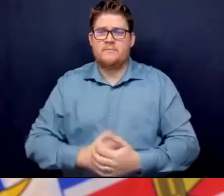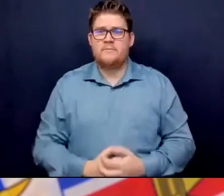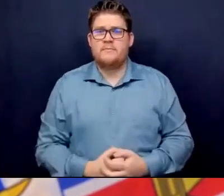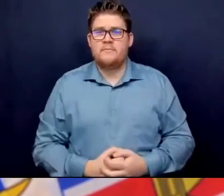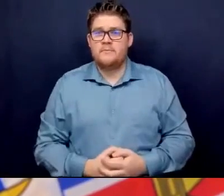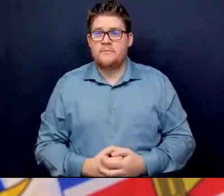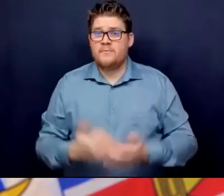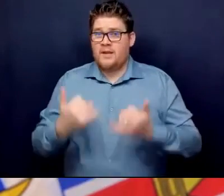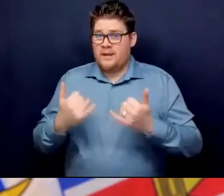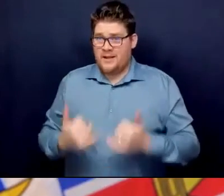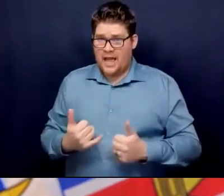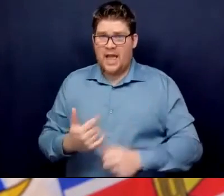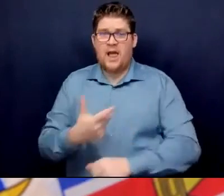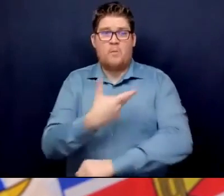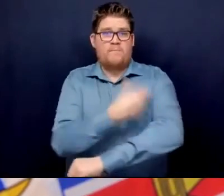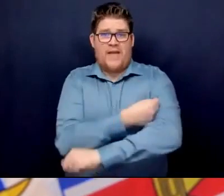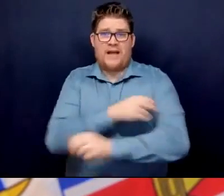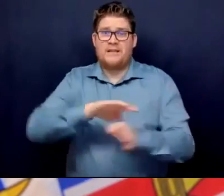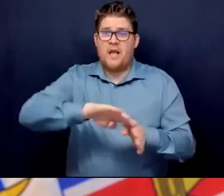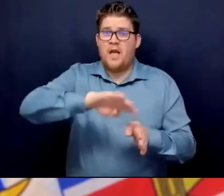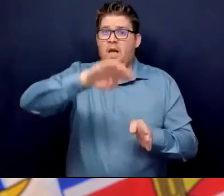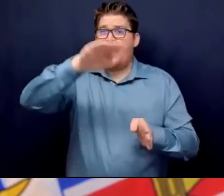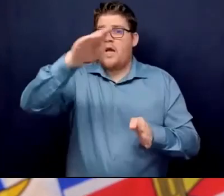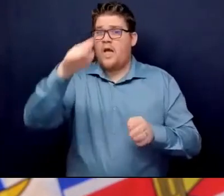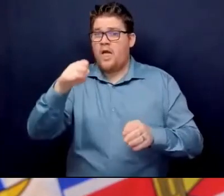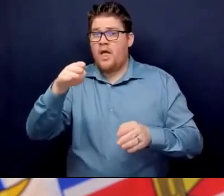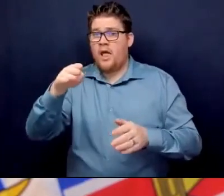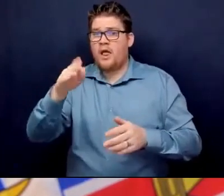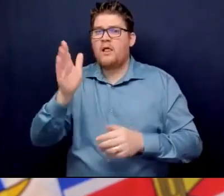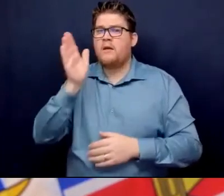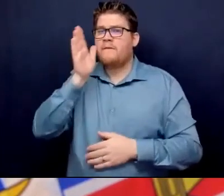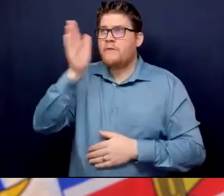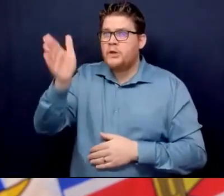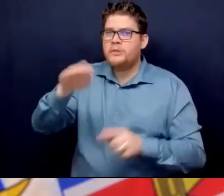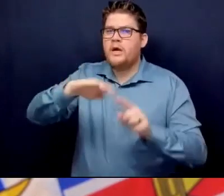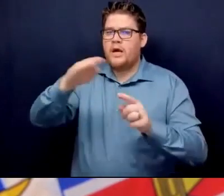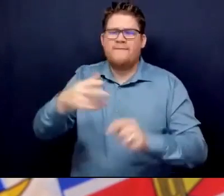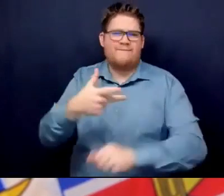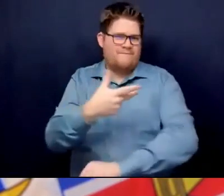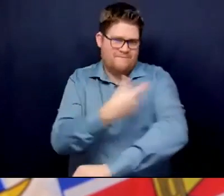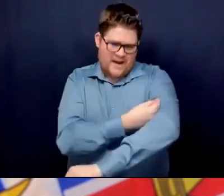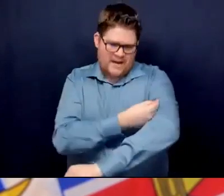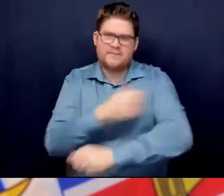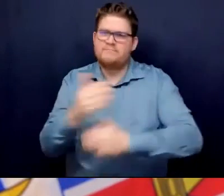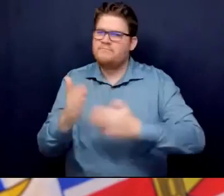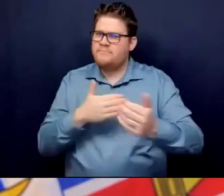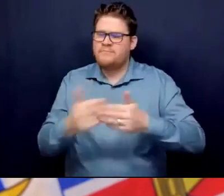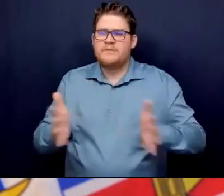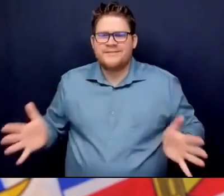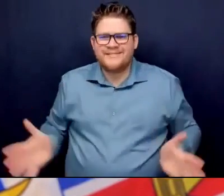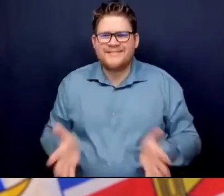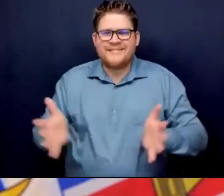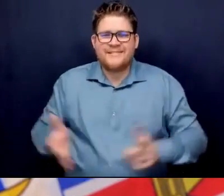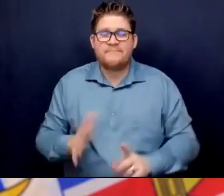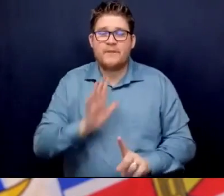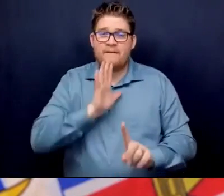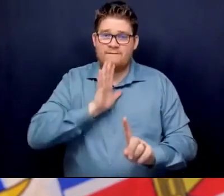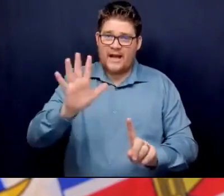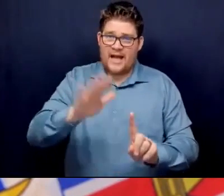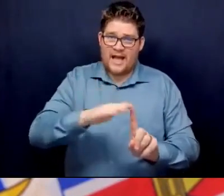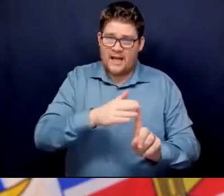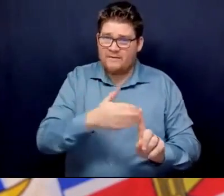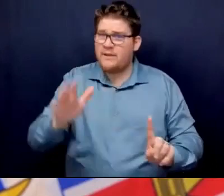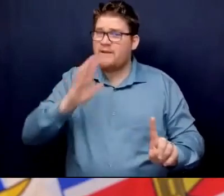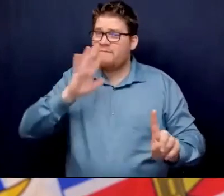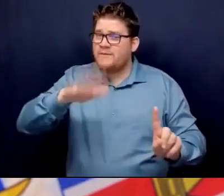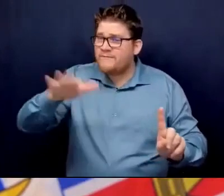wave, but also for future waves. So I encourage everybody who's eligible, whether you're 5 or 55